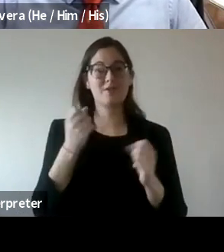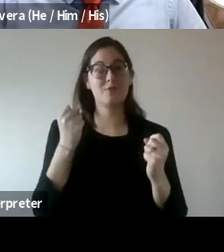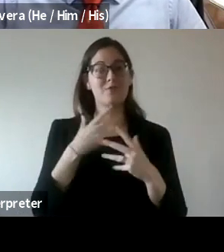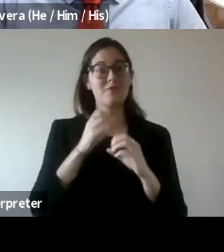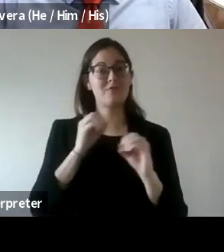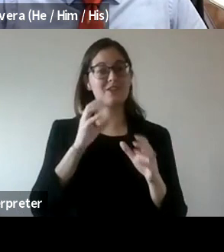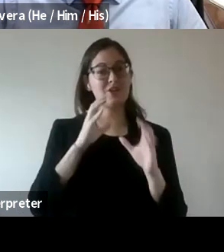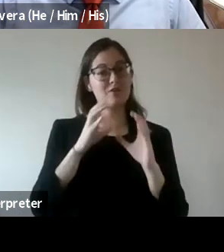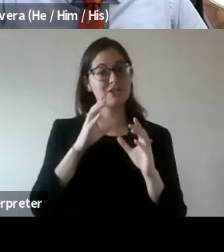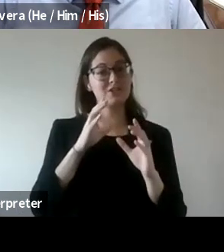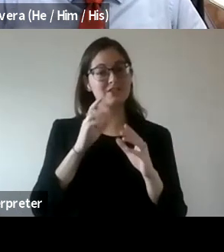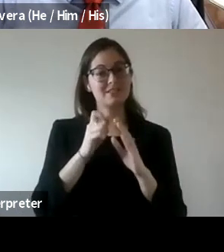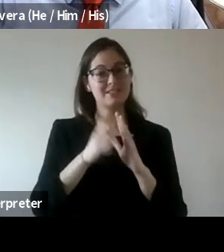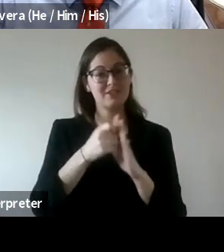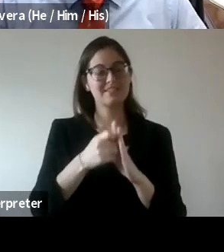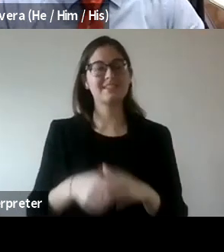Conversation series.